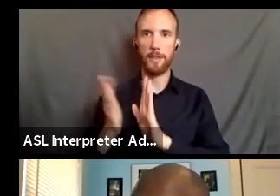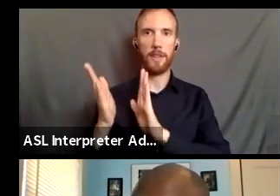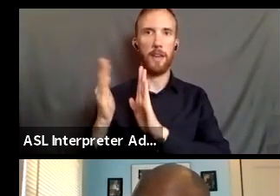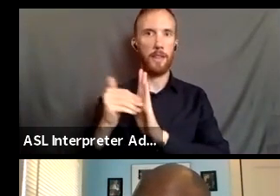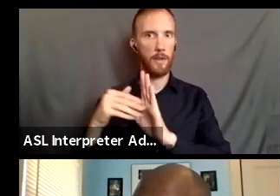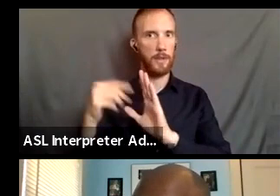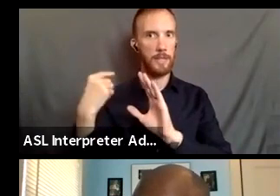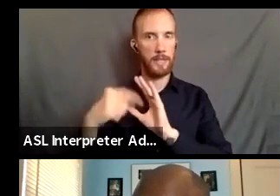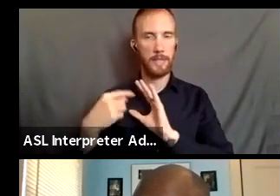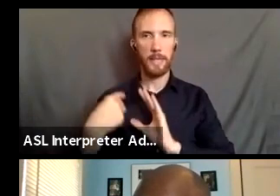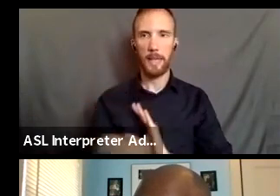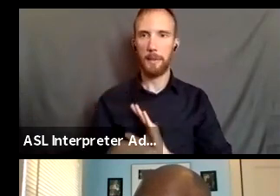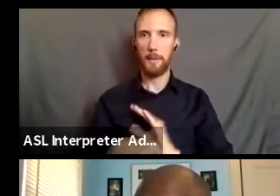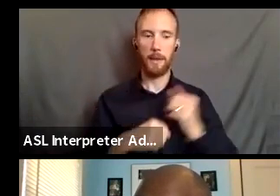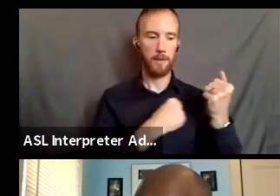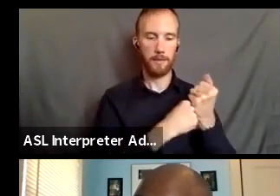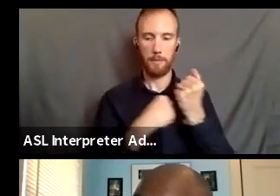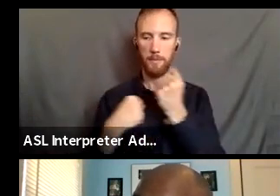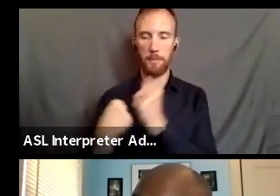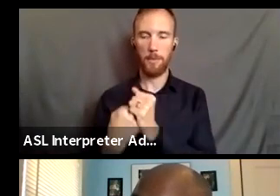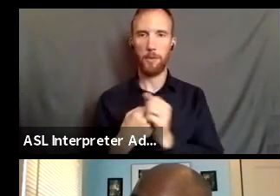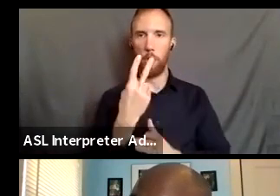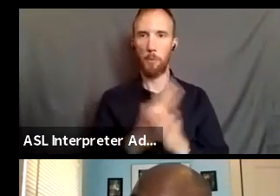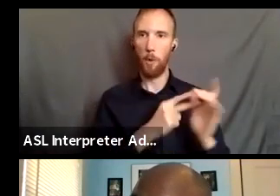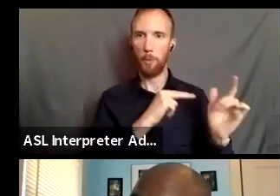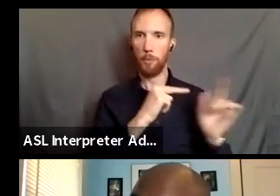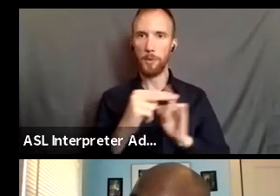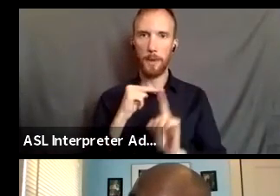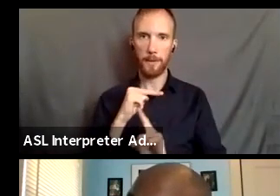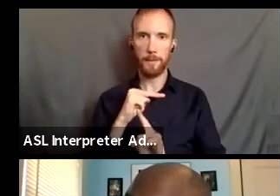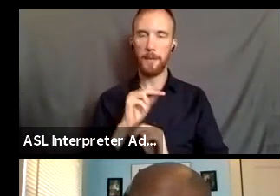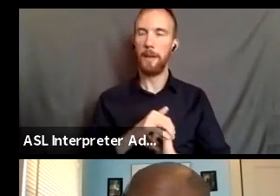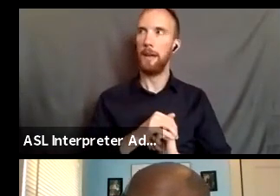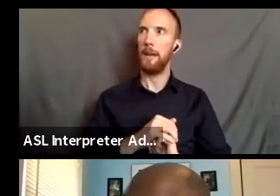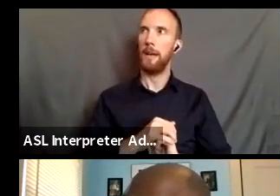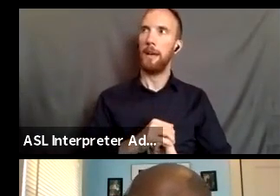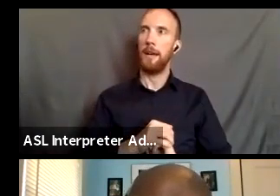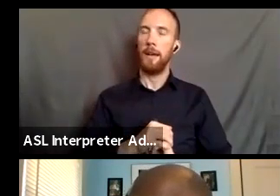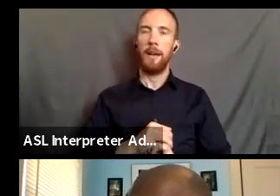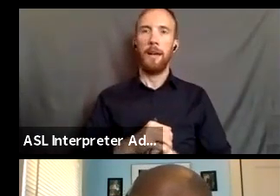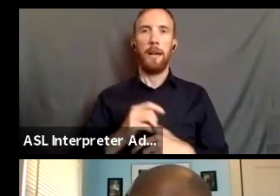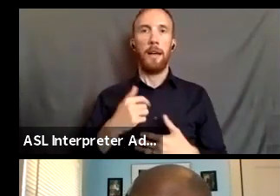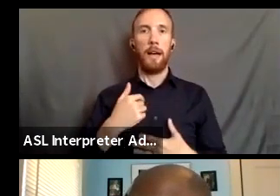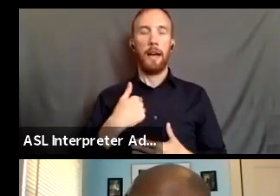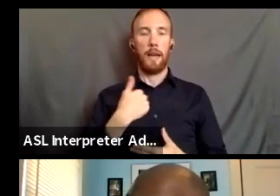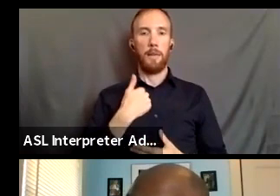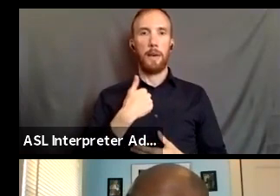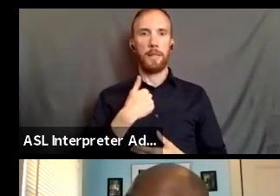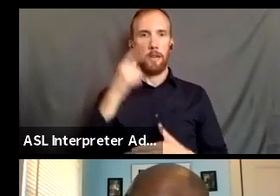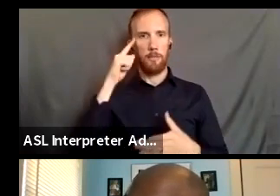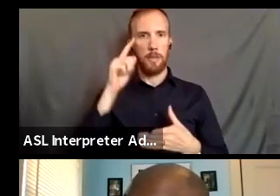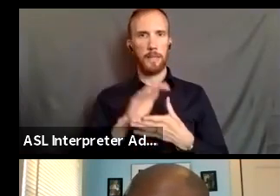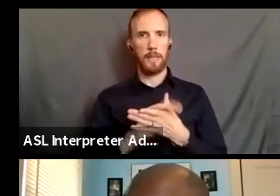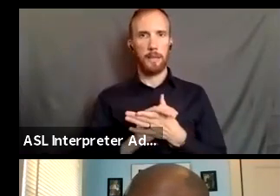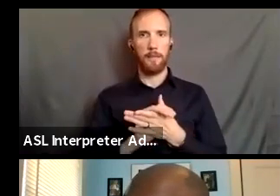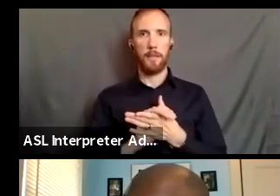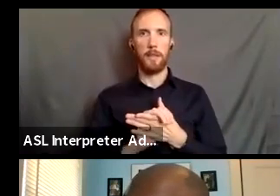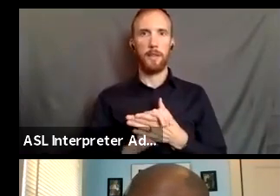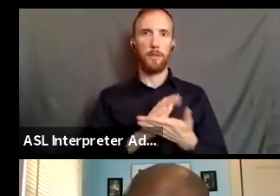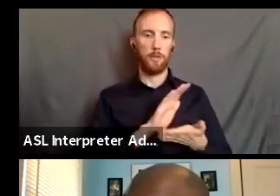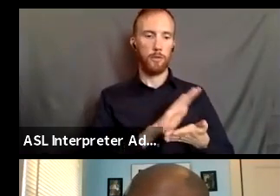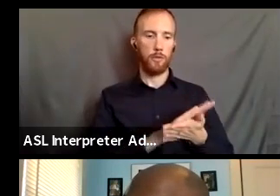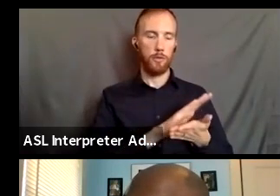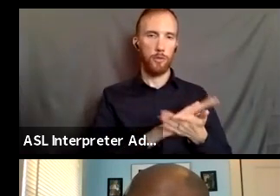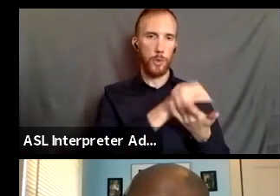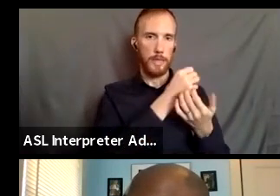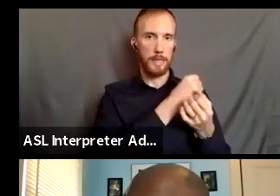on both sides of this issue i continue to believe that school safety and security does